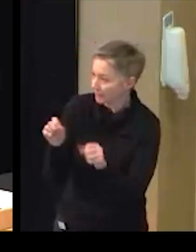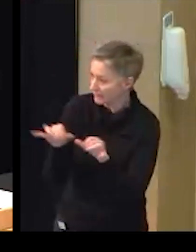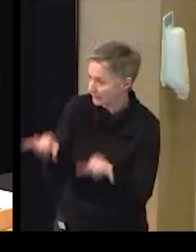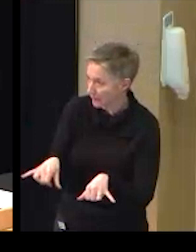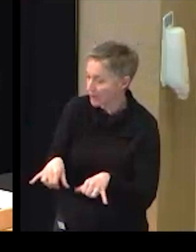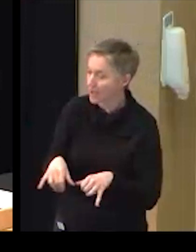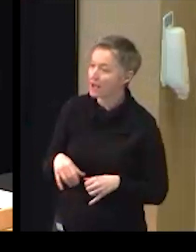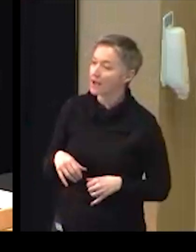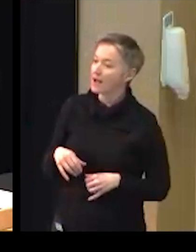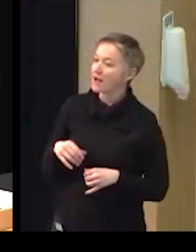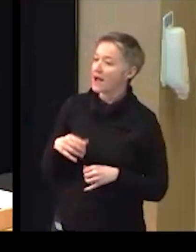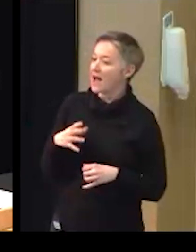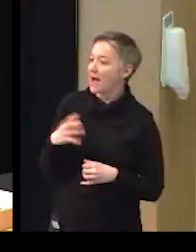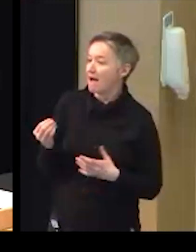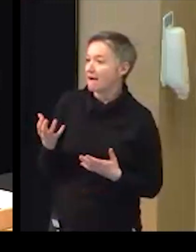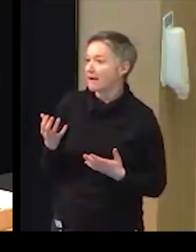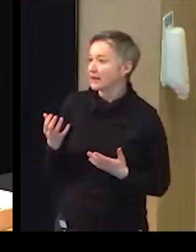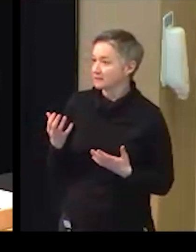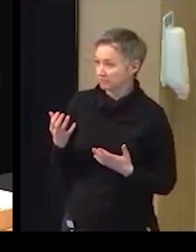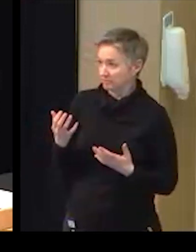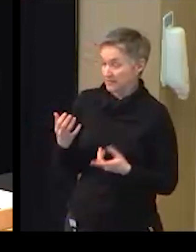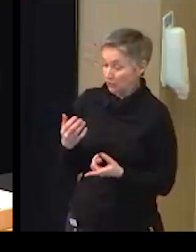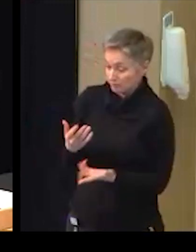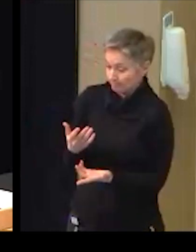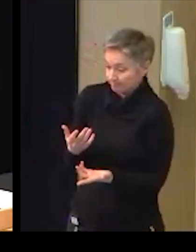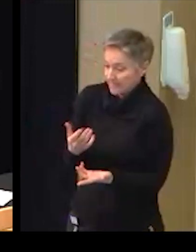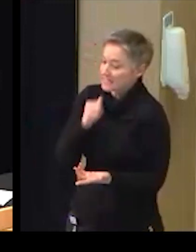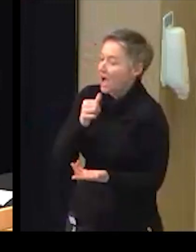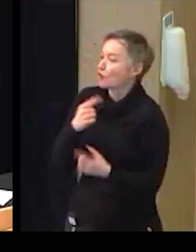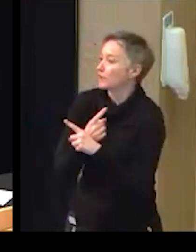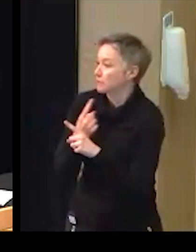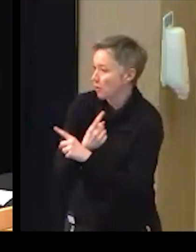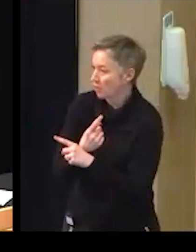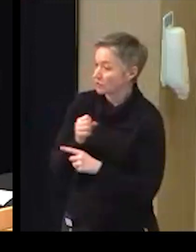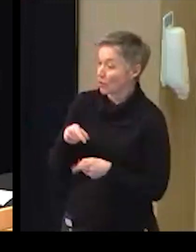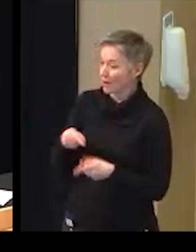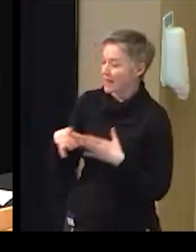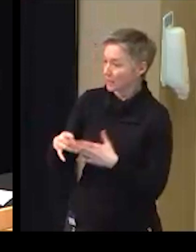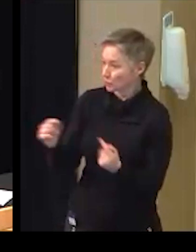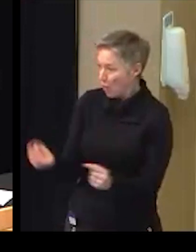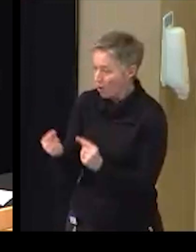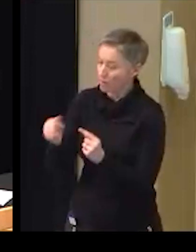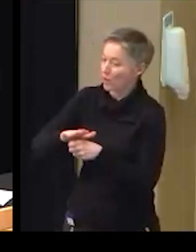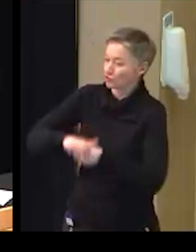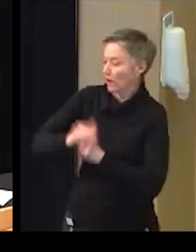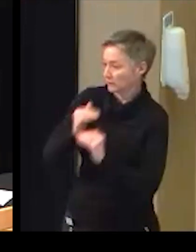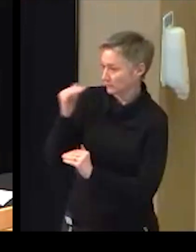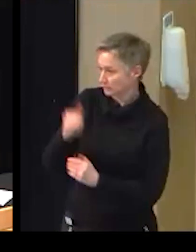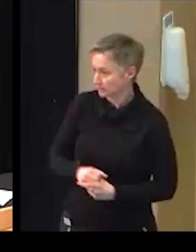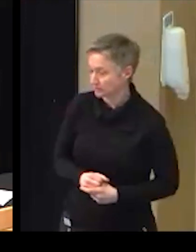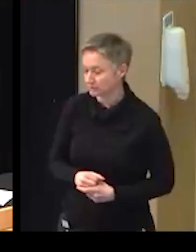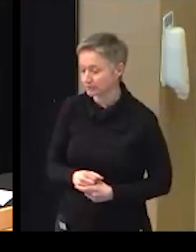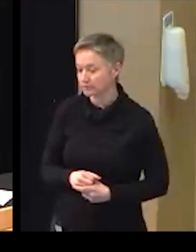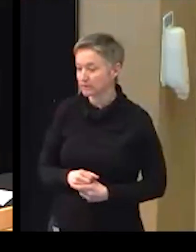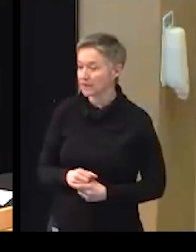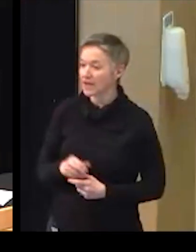that those systems were beyond the reasonable and resulted in their infliction of emotional distress. Then that